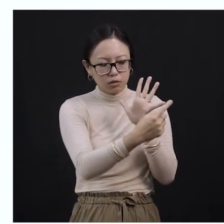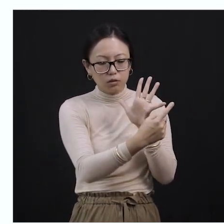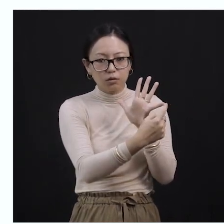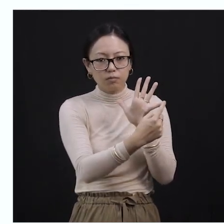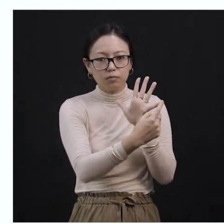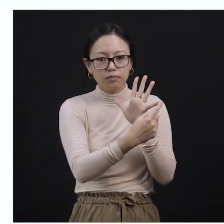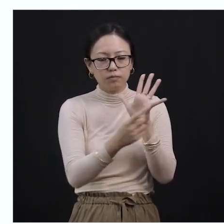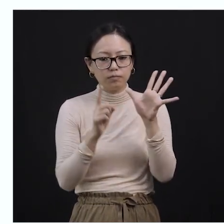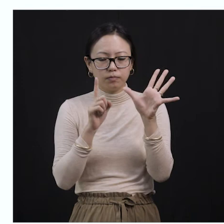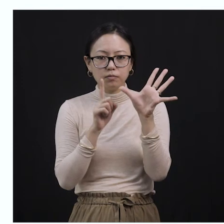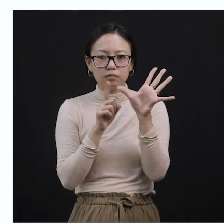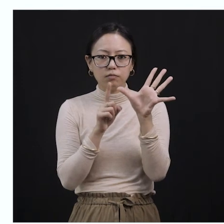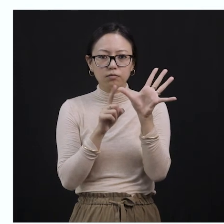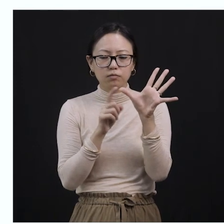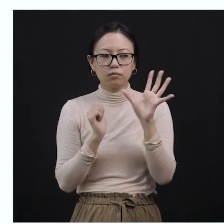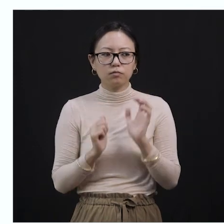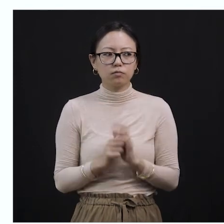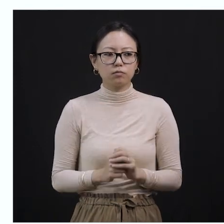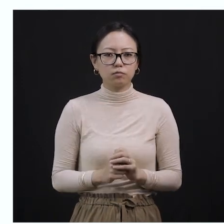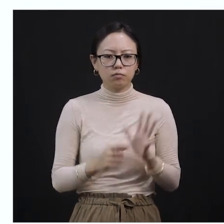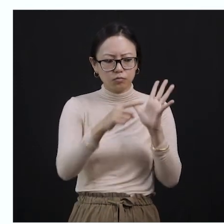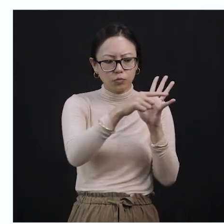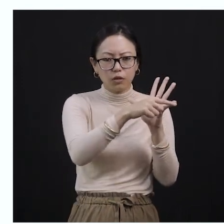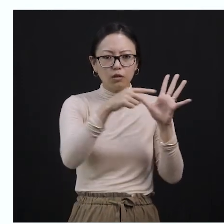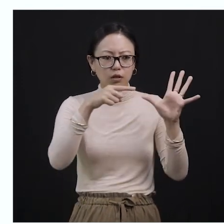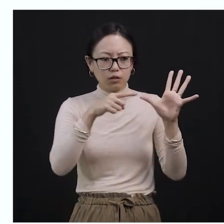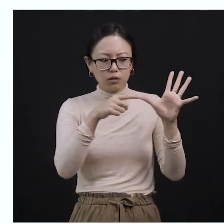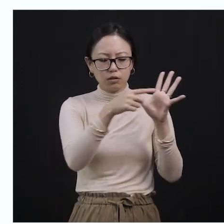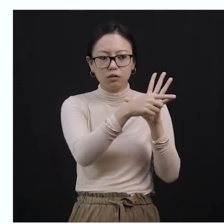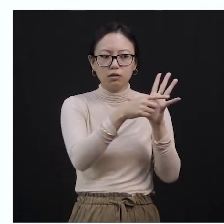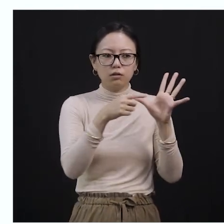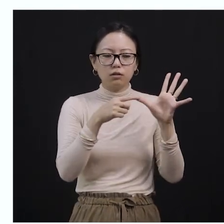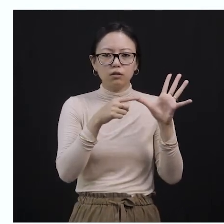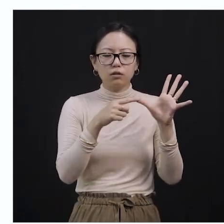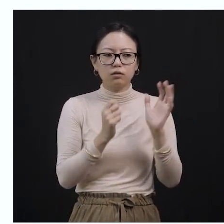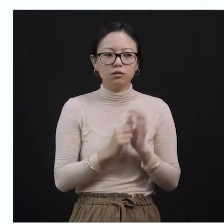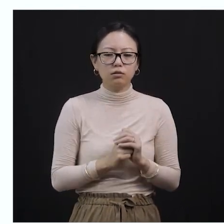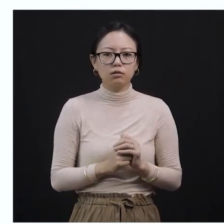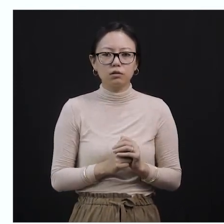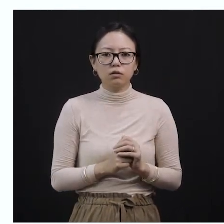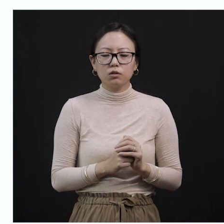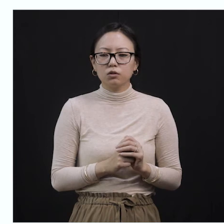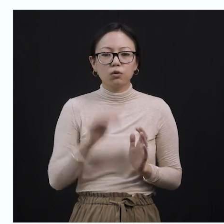your little finger, this distance, okay? This distance is called your